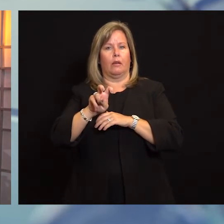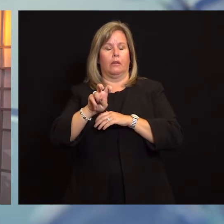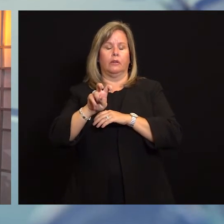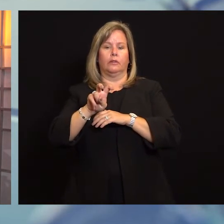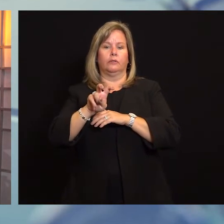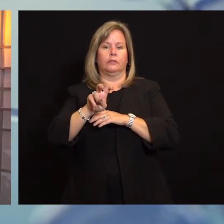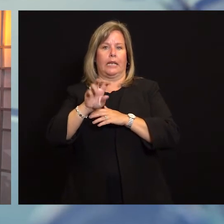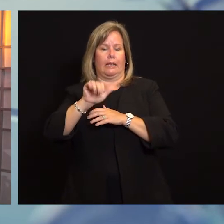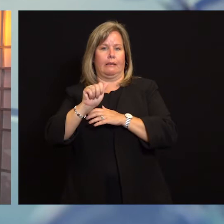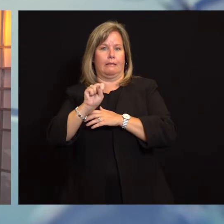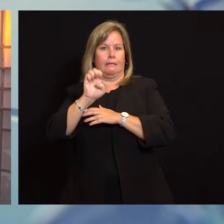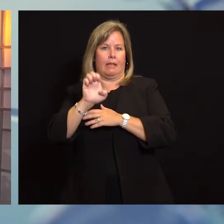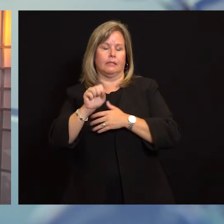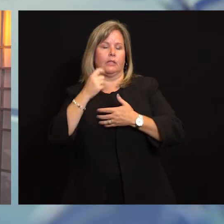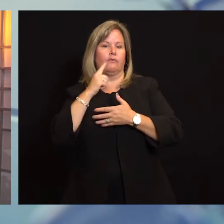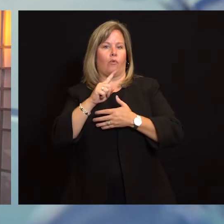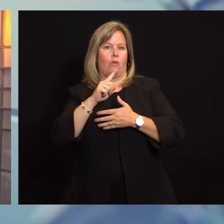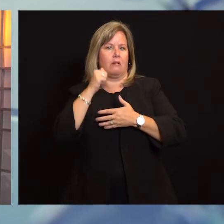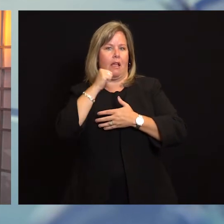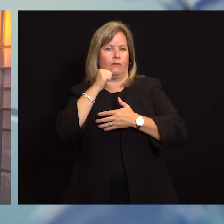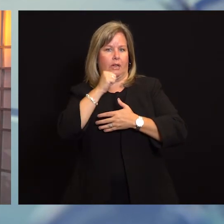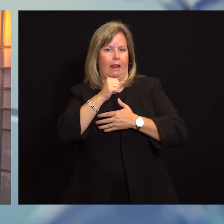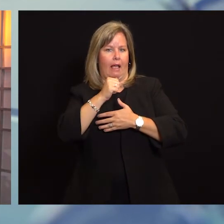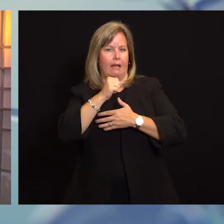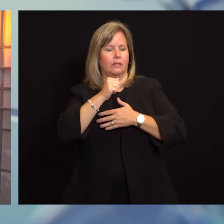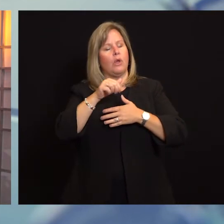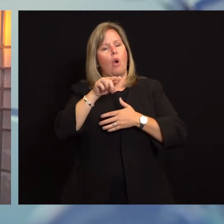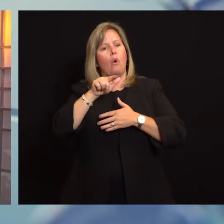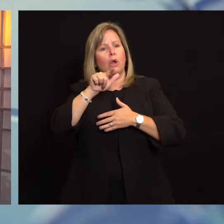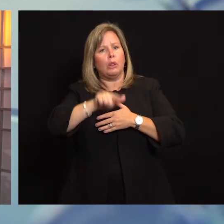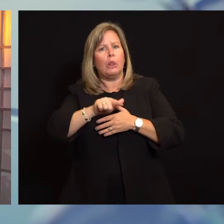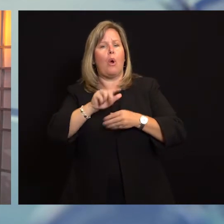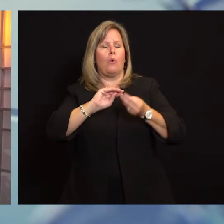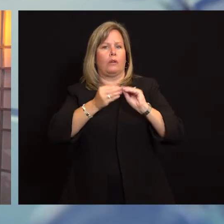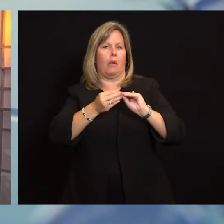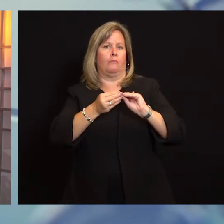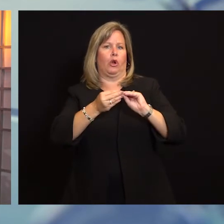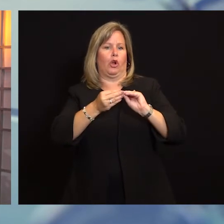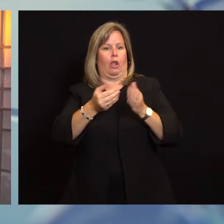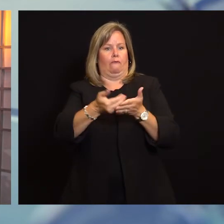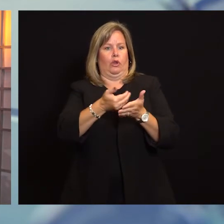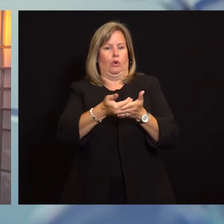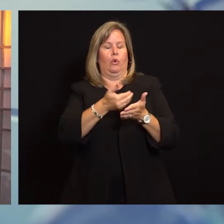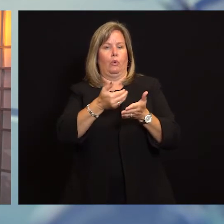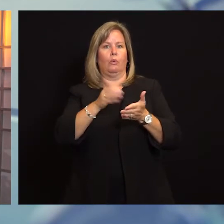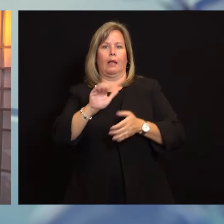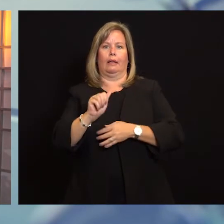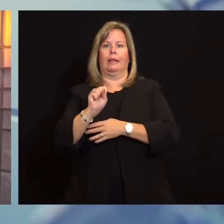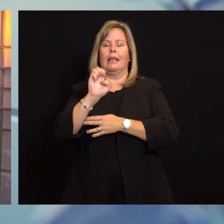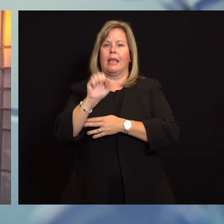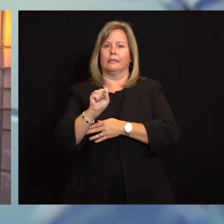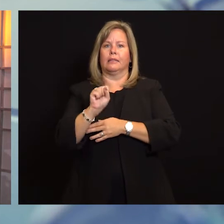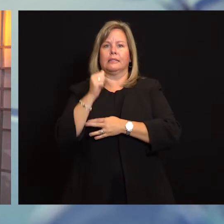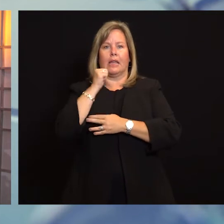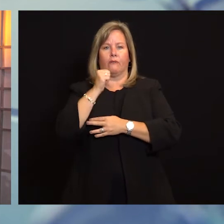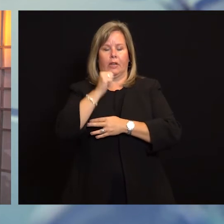last week, but we're still seeing a relatively low number of new cases reported every day. We're